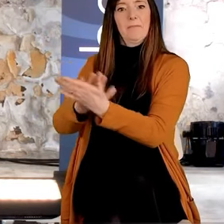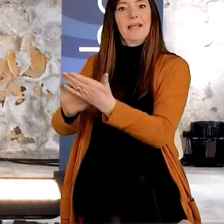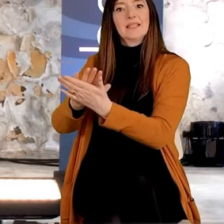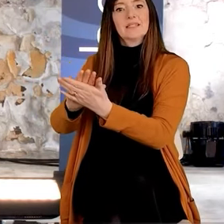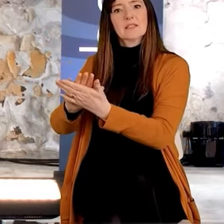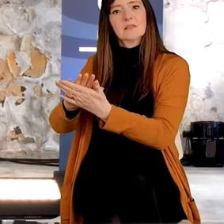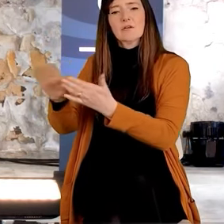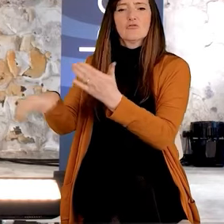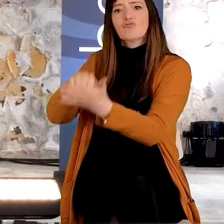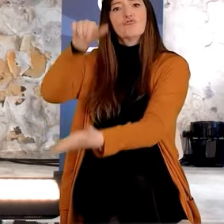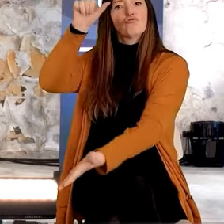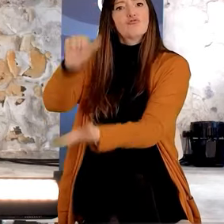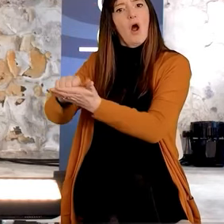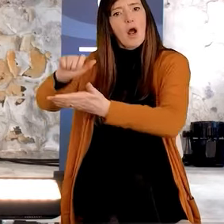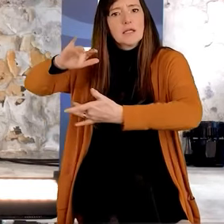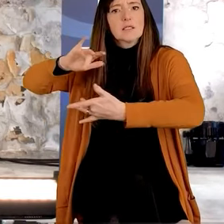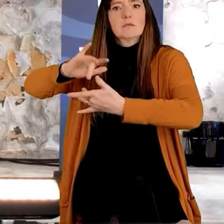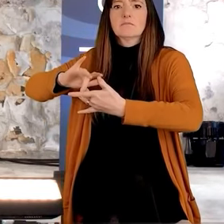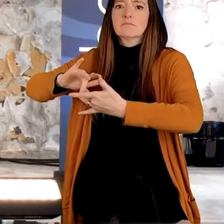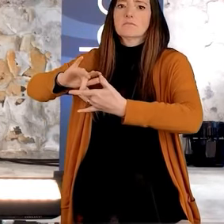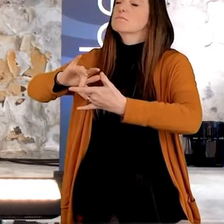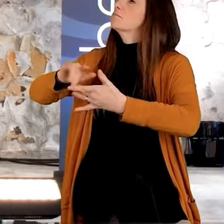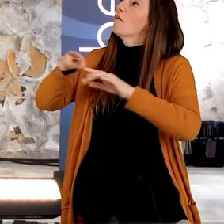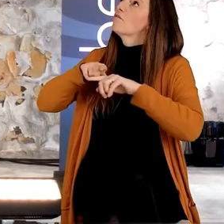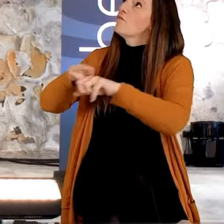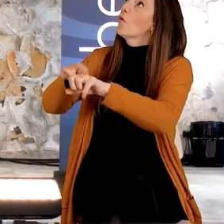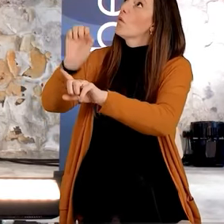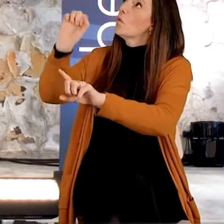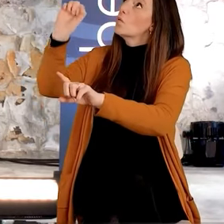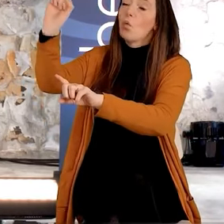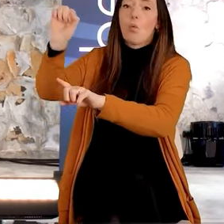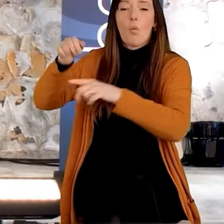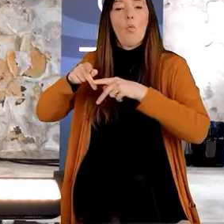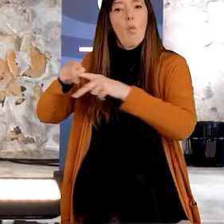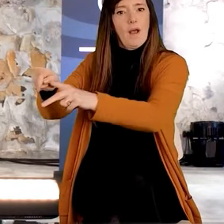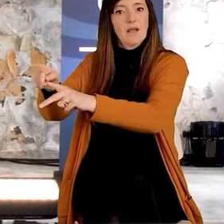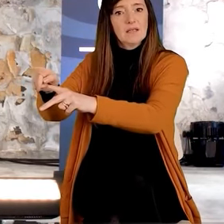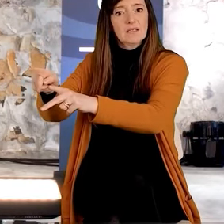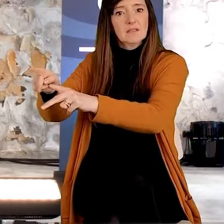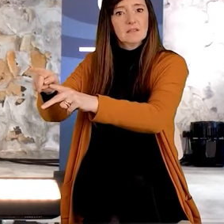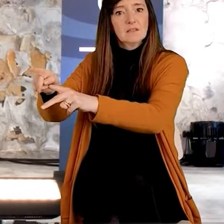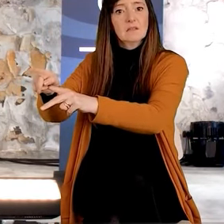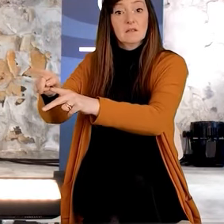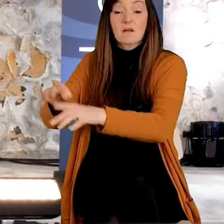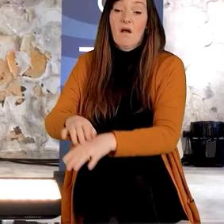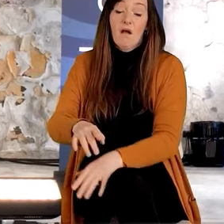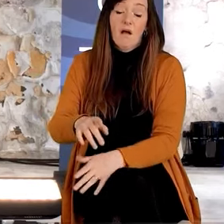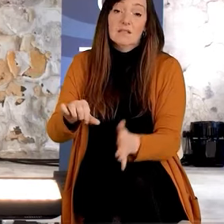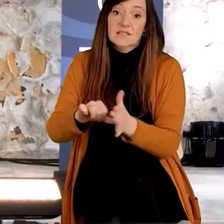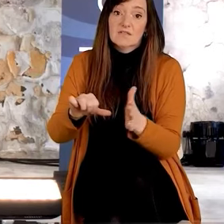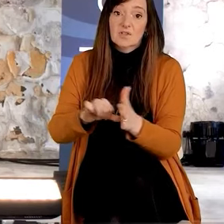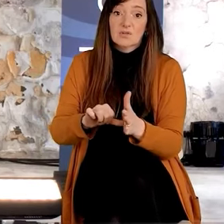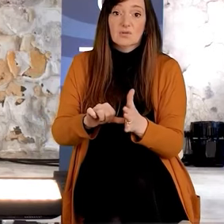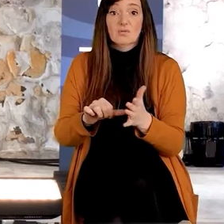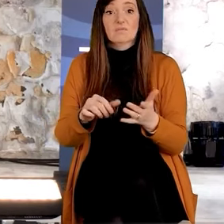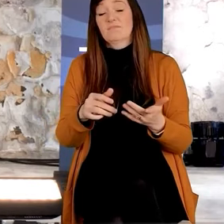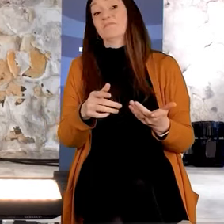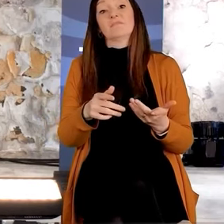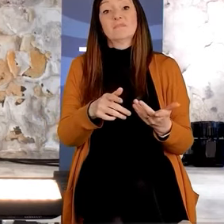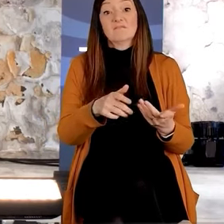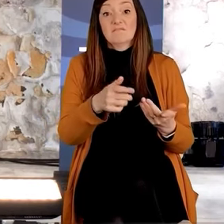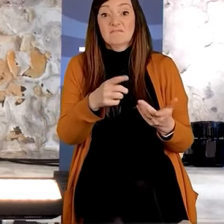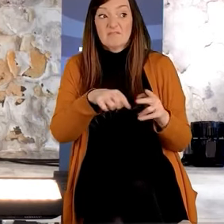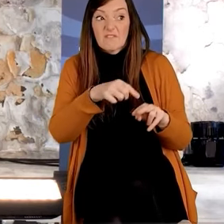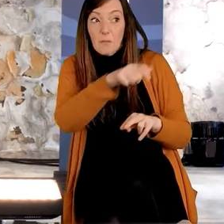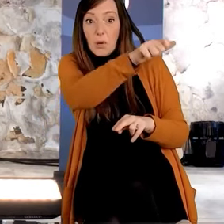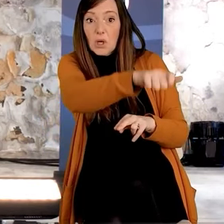morally upright before you. And it's really hard, isn't it? If somebody treats you badly, I think